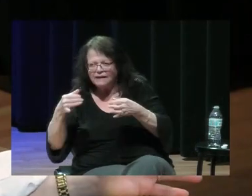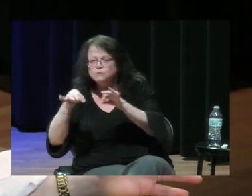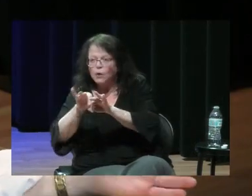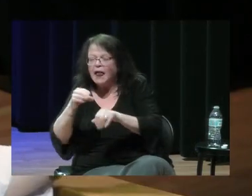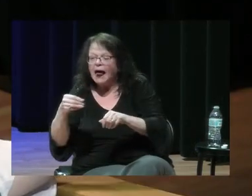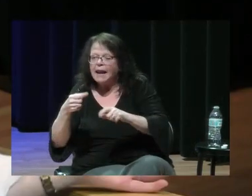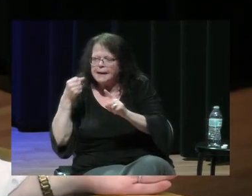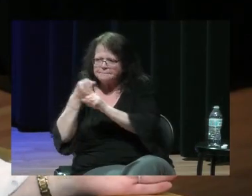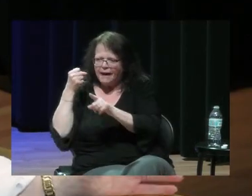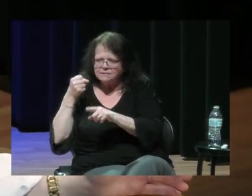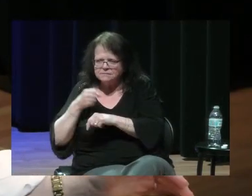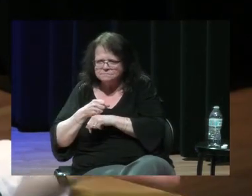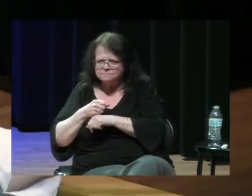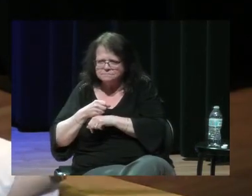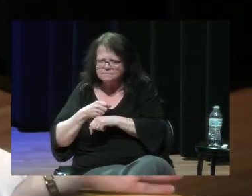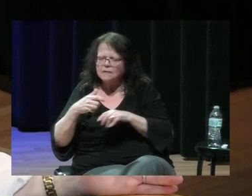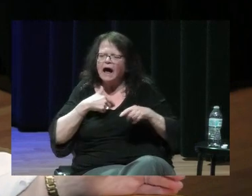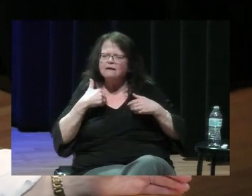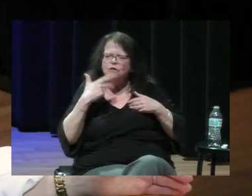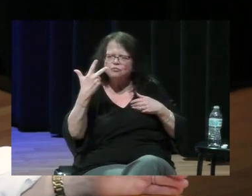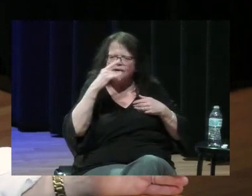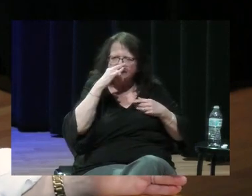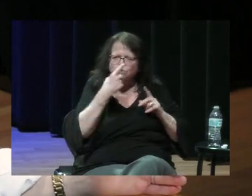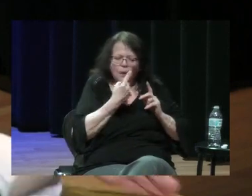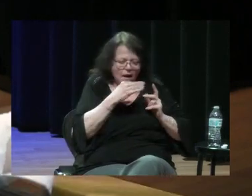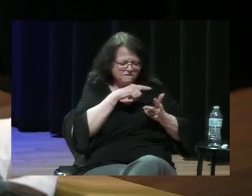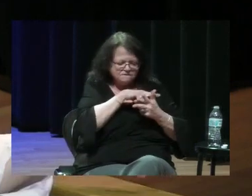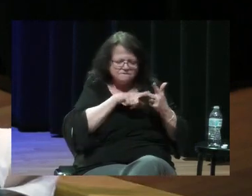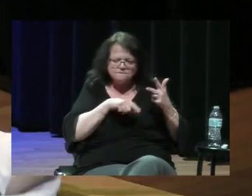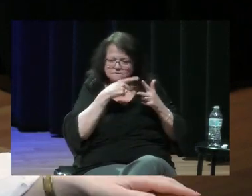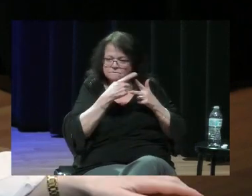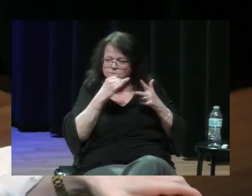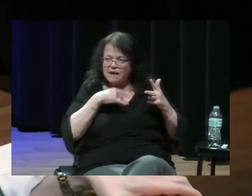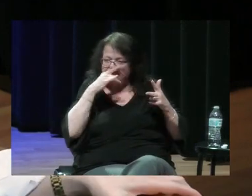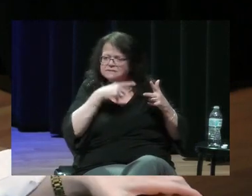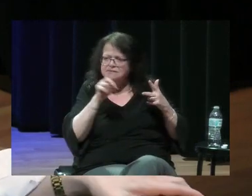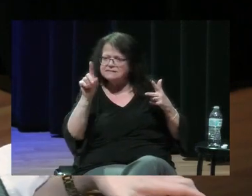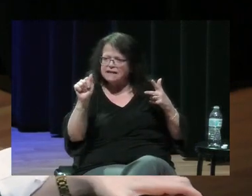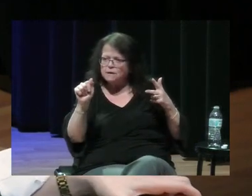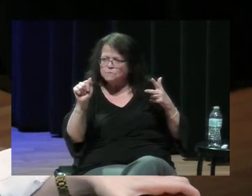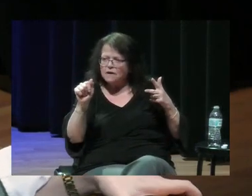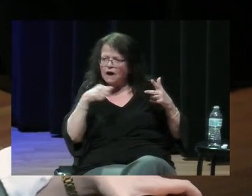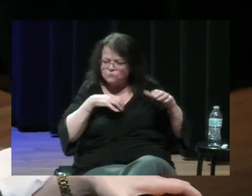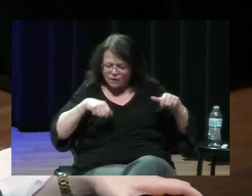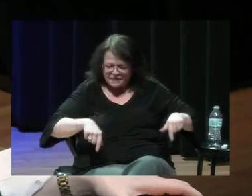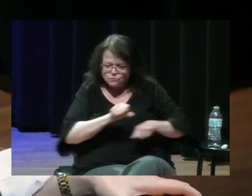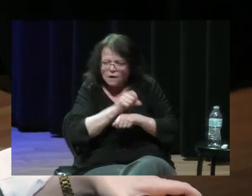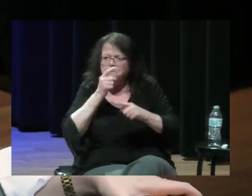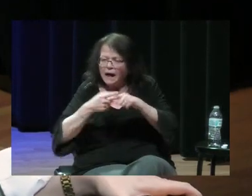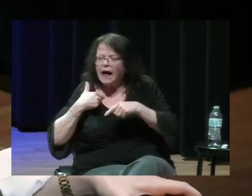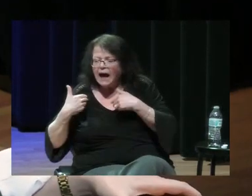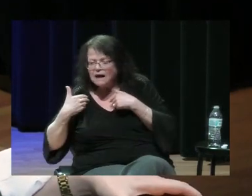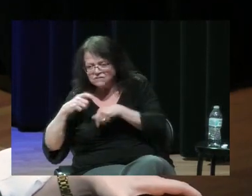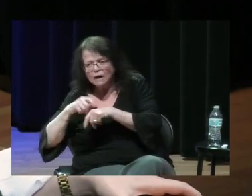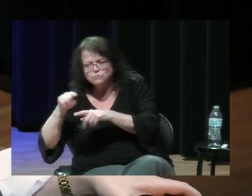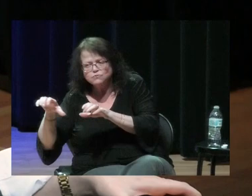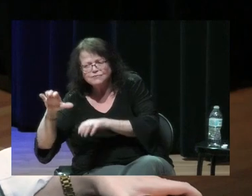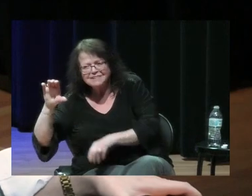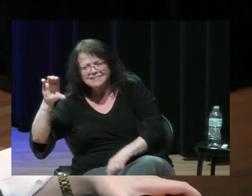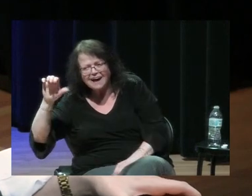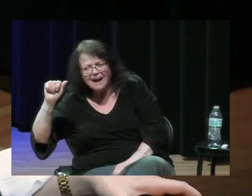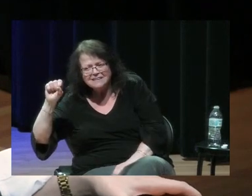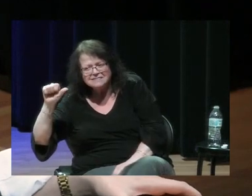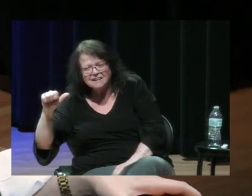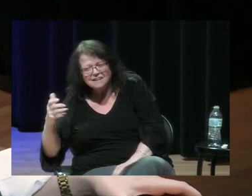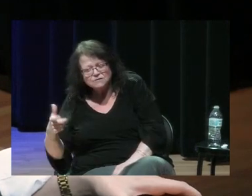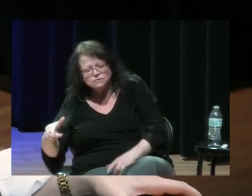know, like I have 3 kids, one of them is disabled. I do this work and I still have plenty of time to CASA. So it's really great. It's a great